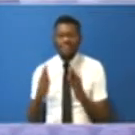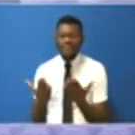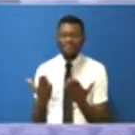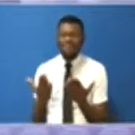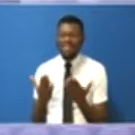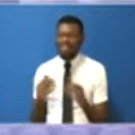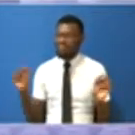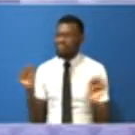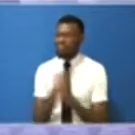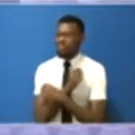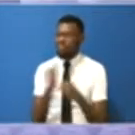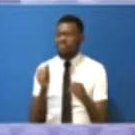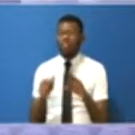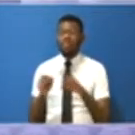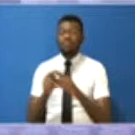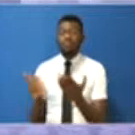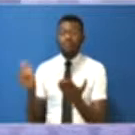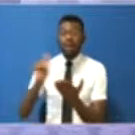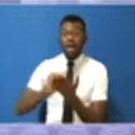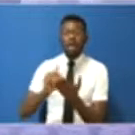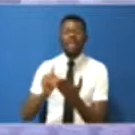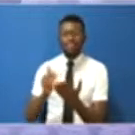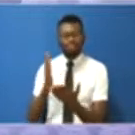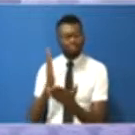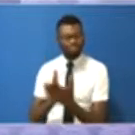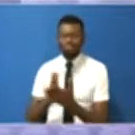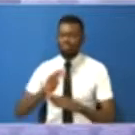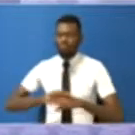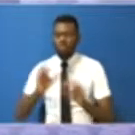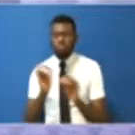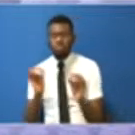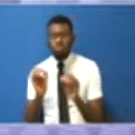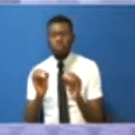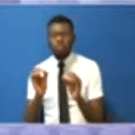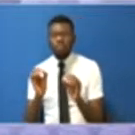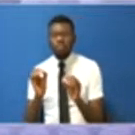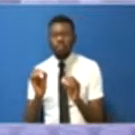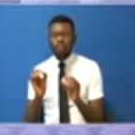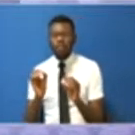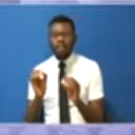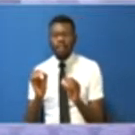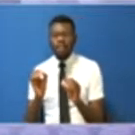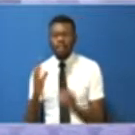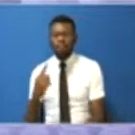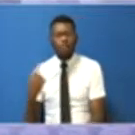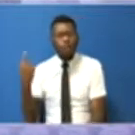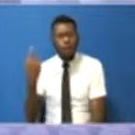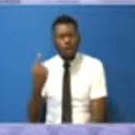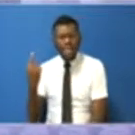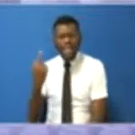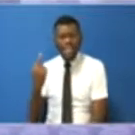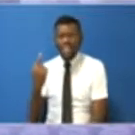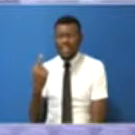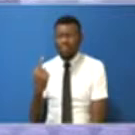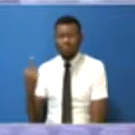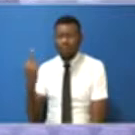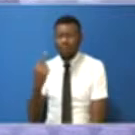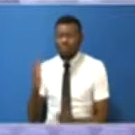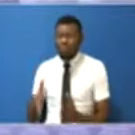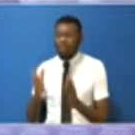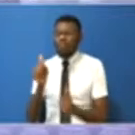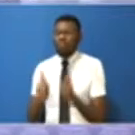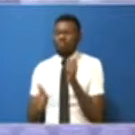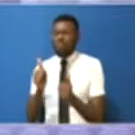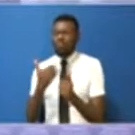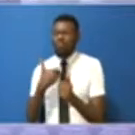work again as i've said it is really unfortunate that the only card they had was to try and stop